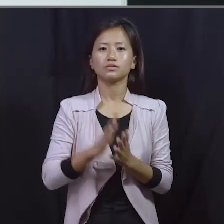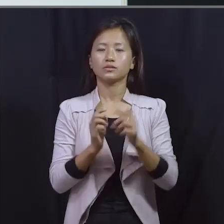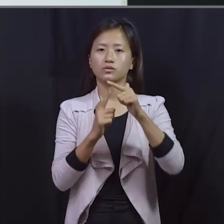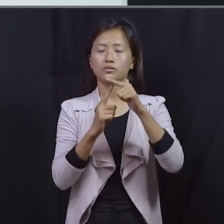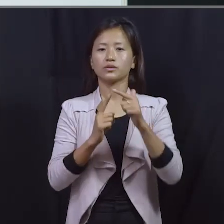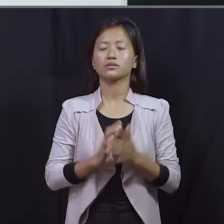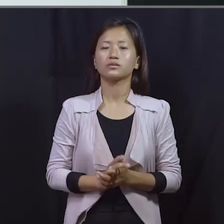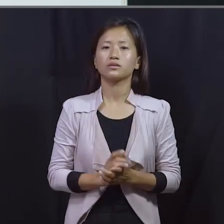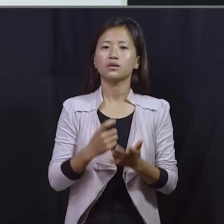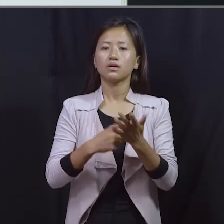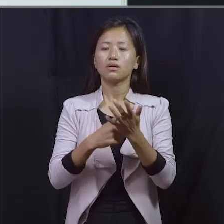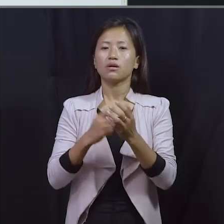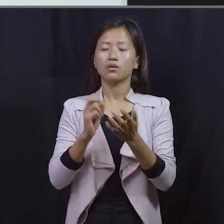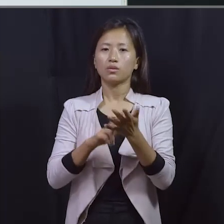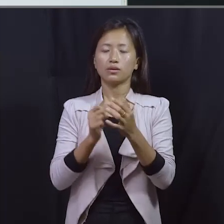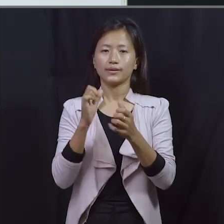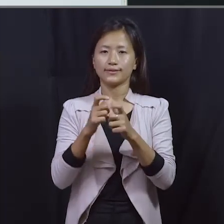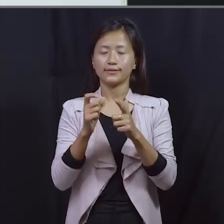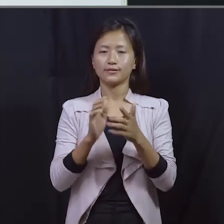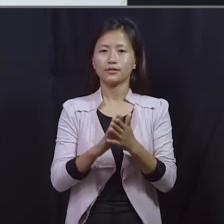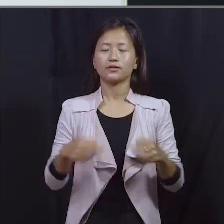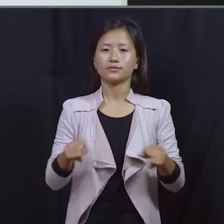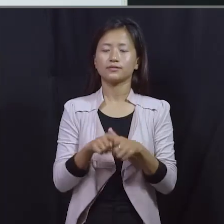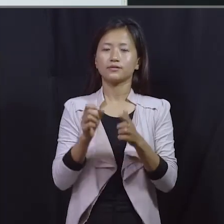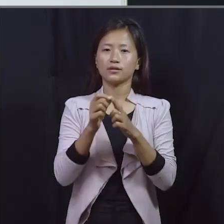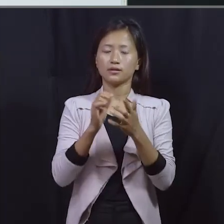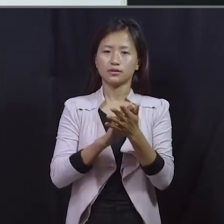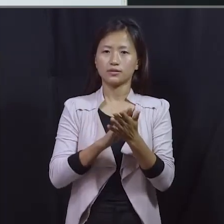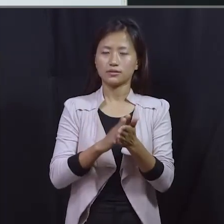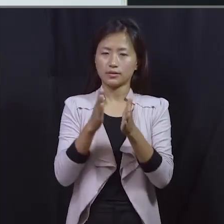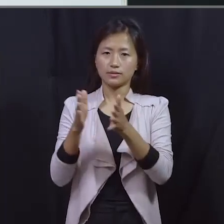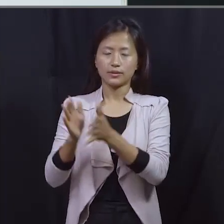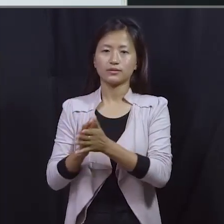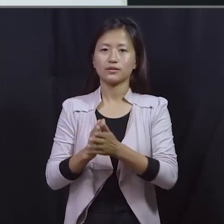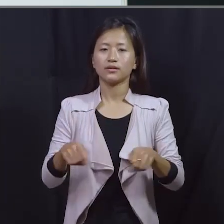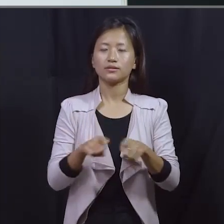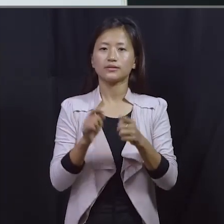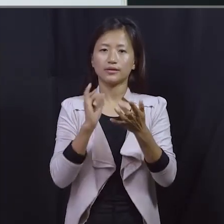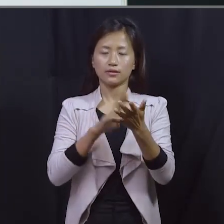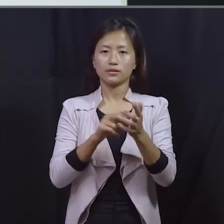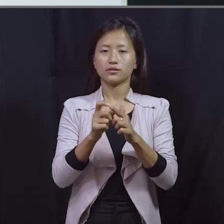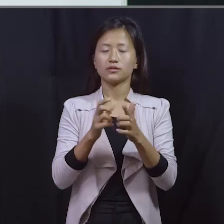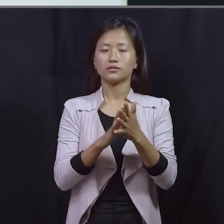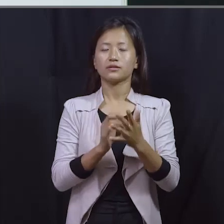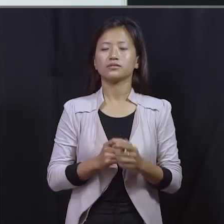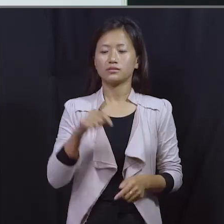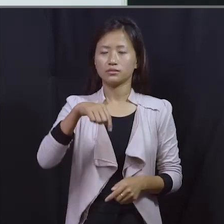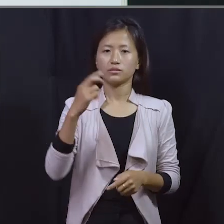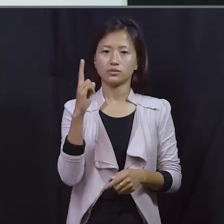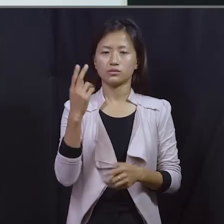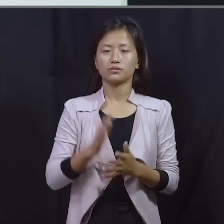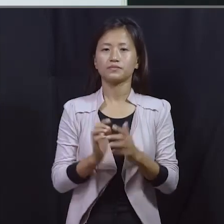is Roadway settlement and rural indebtedness. This will be the two topics for